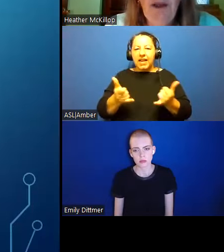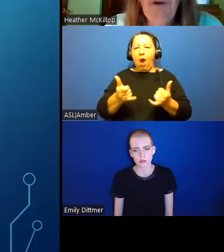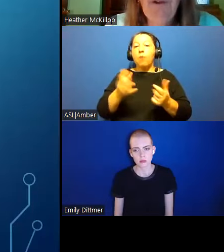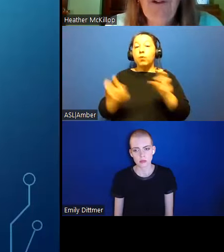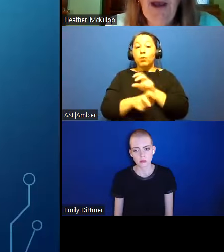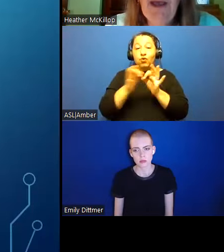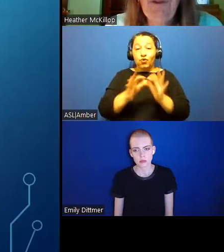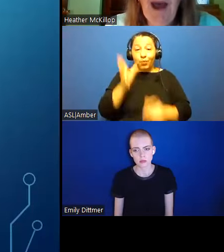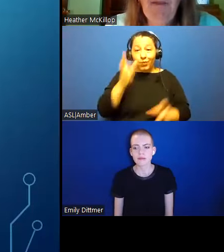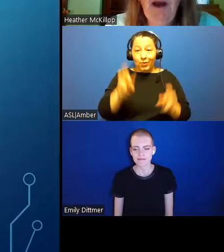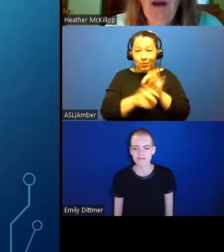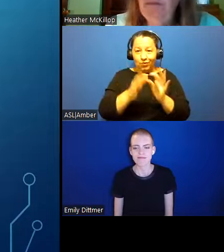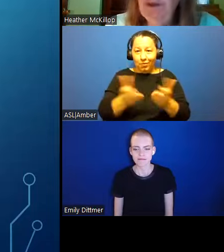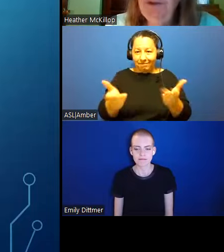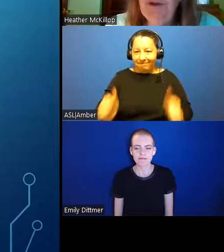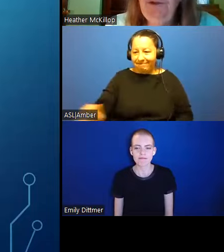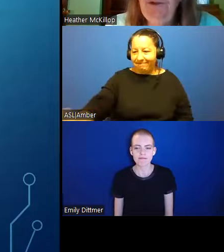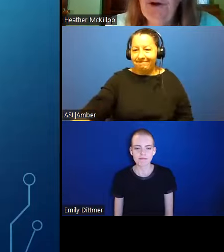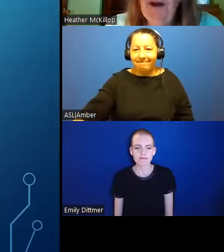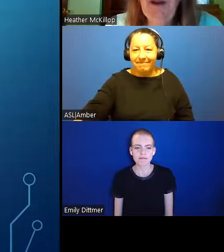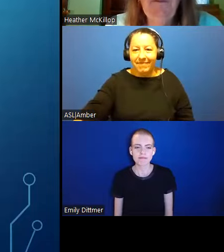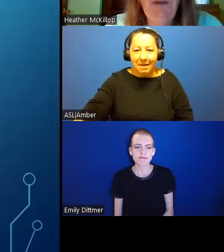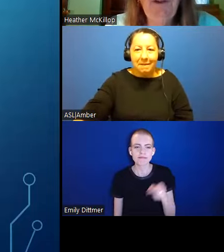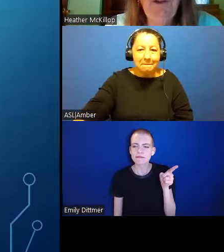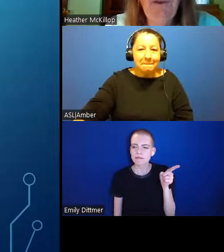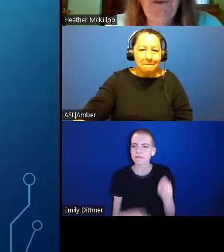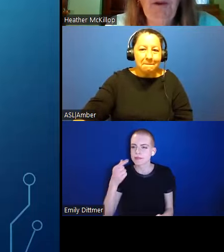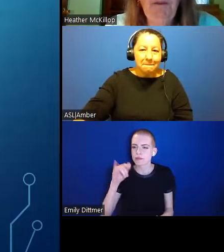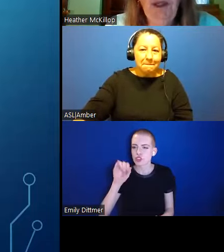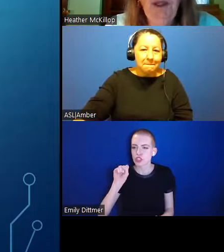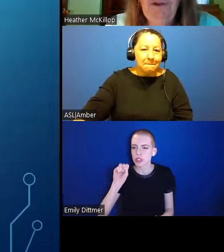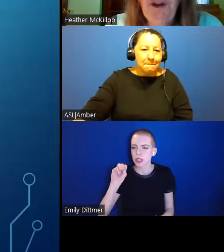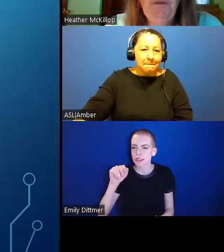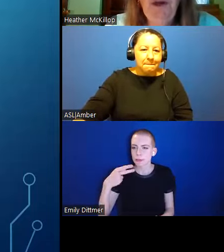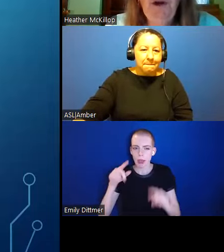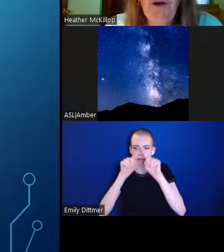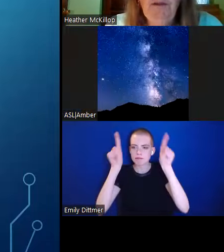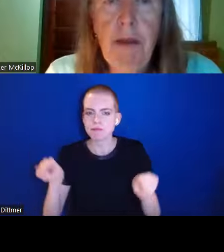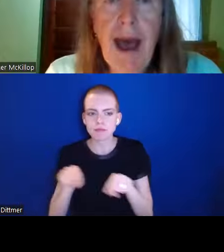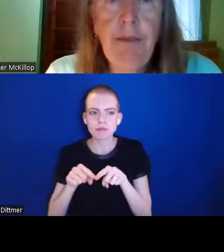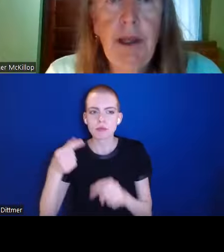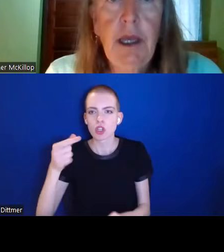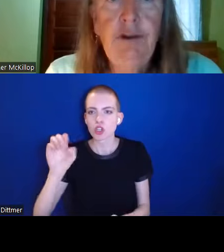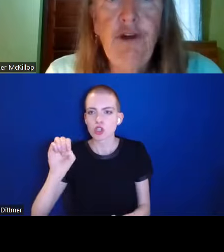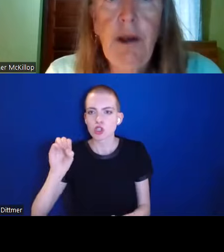So here's a GIS map. That's a geographic information system. It's just a computer map showing